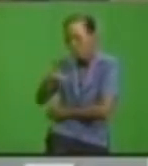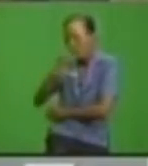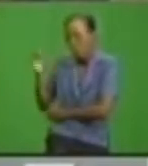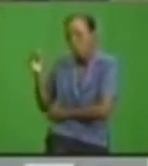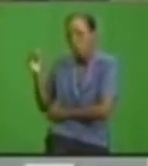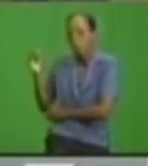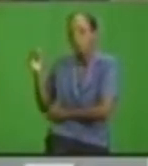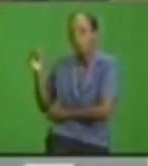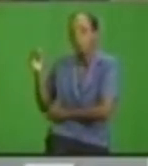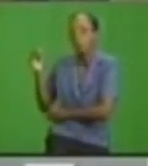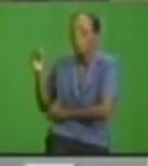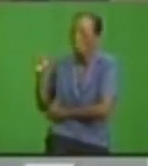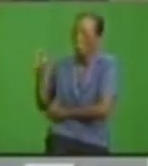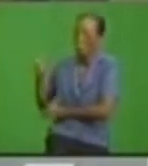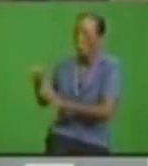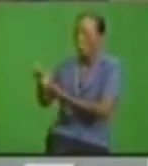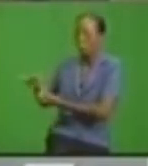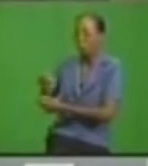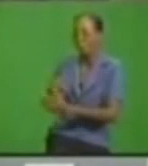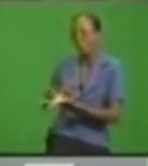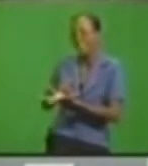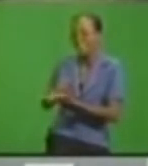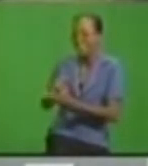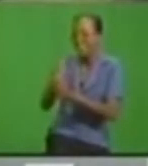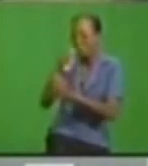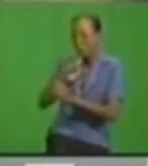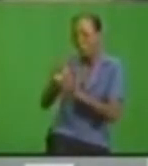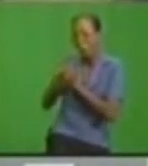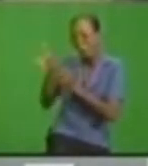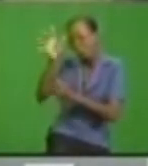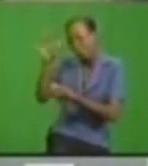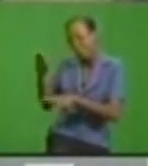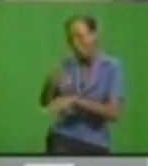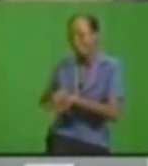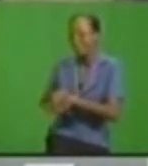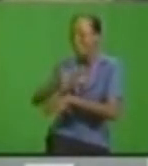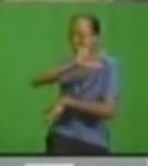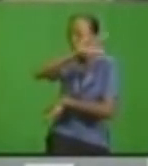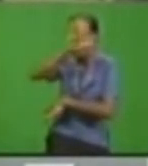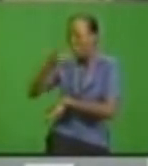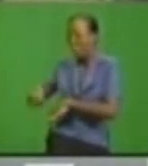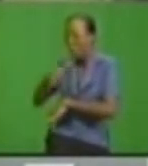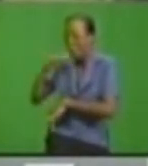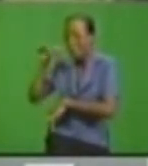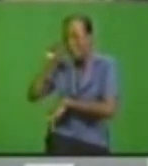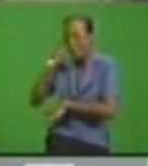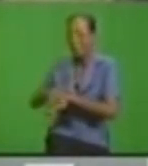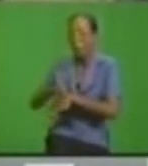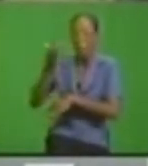and Brian, I don't know how you're coping, only arriving yesterday, having to take all these